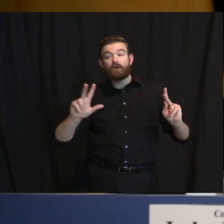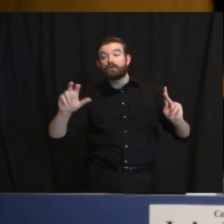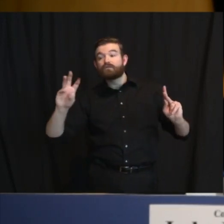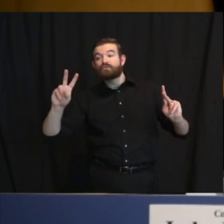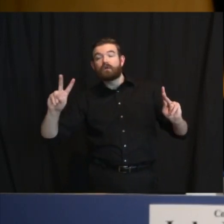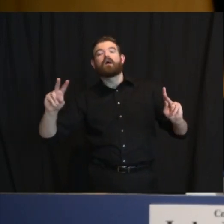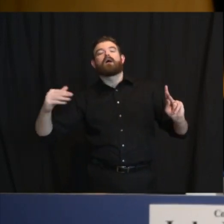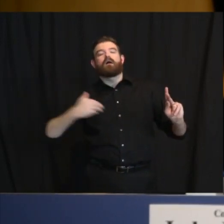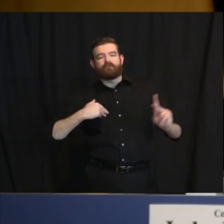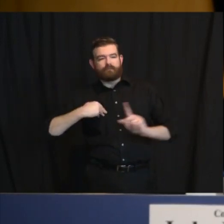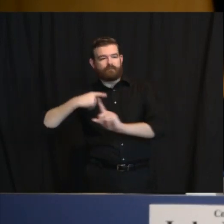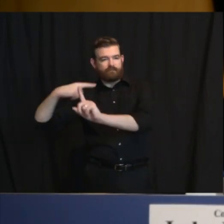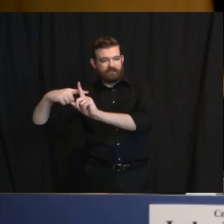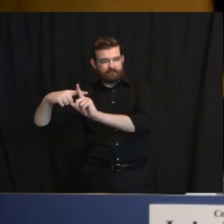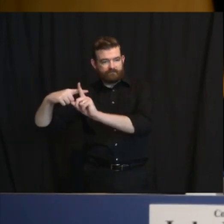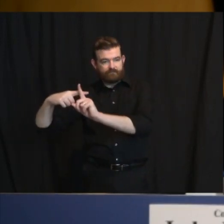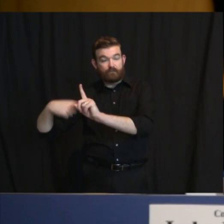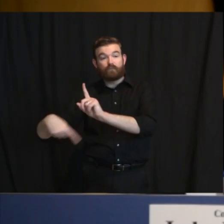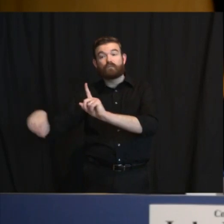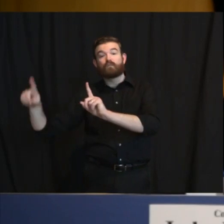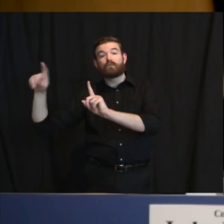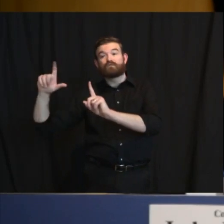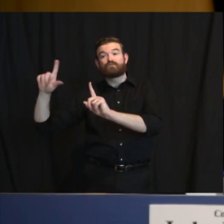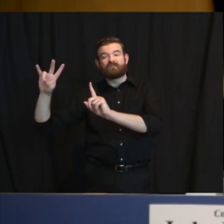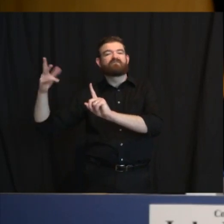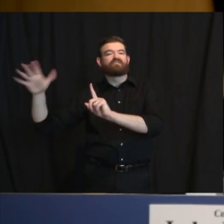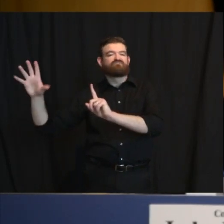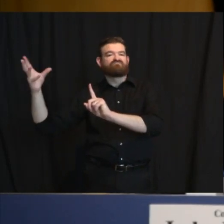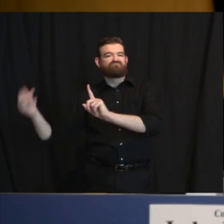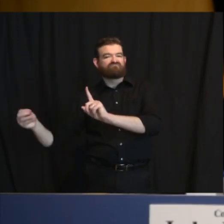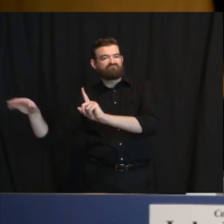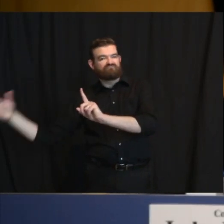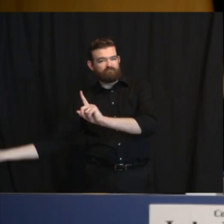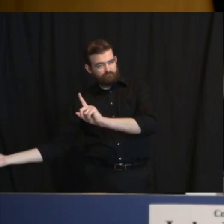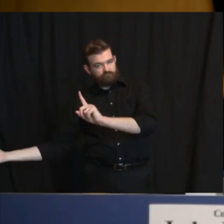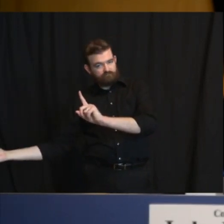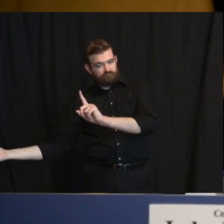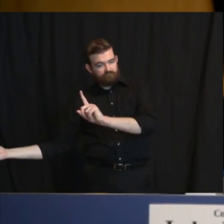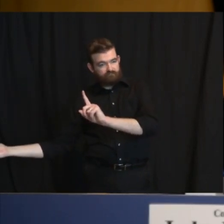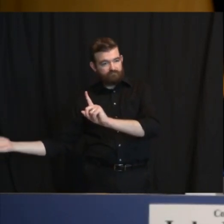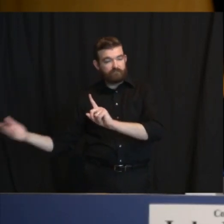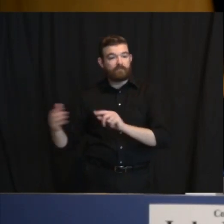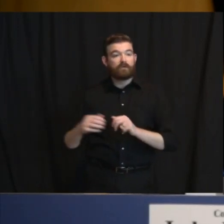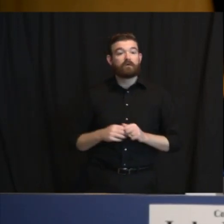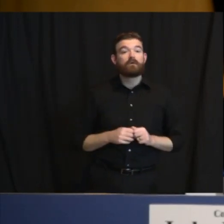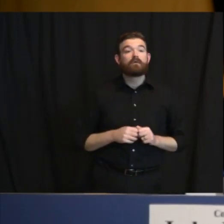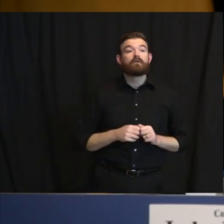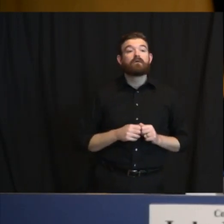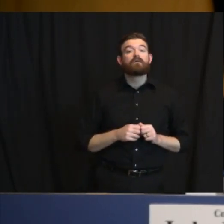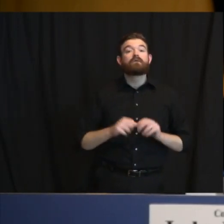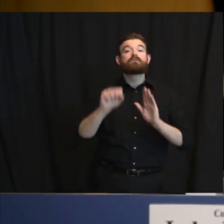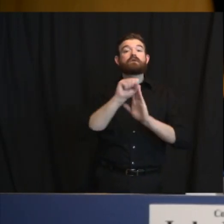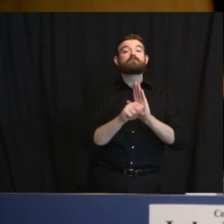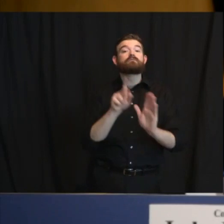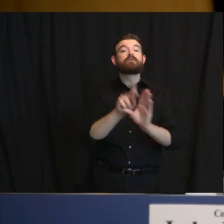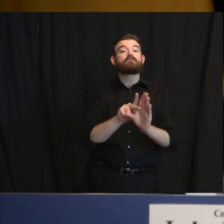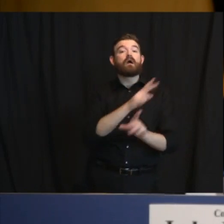127 deaths, unchanged from yesterday. At our state psychiatric hospitals, with a census